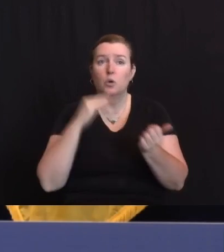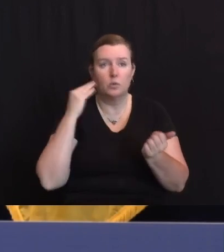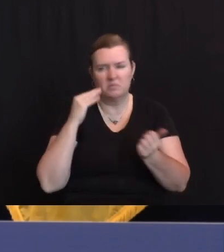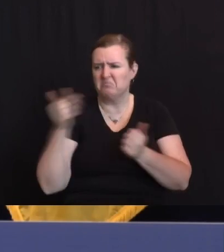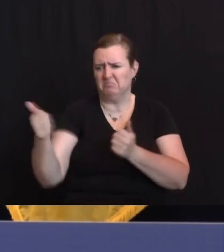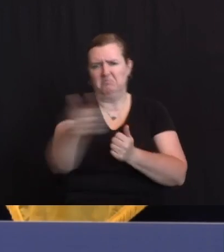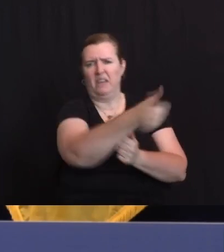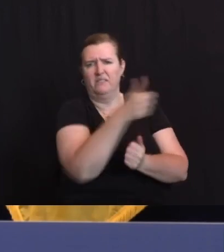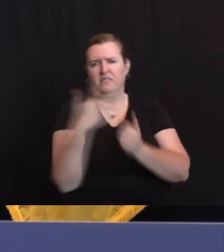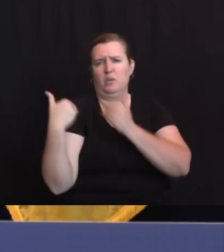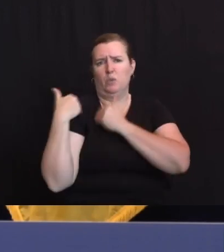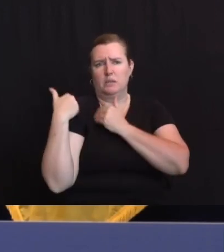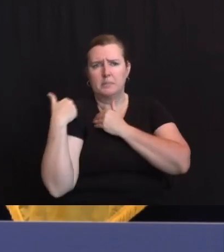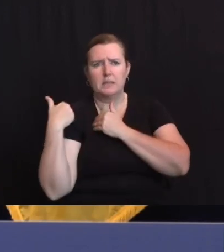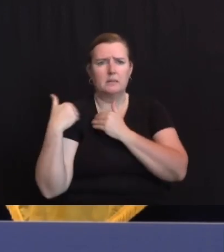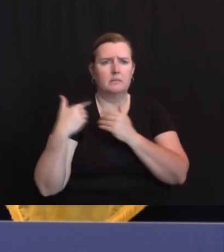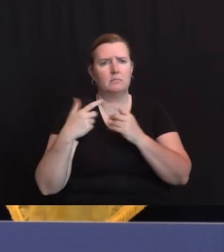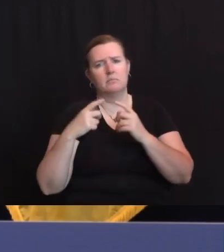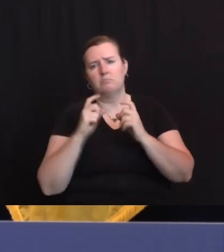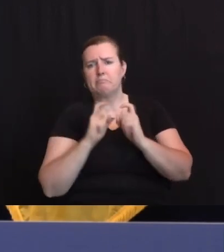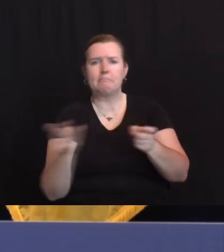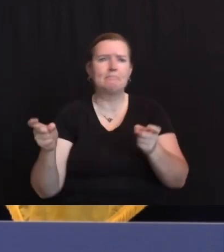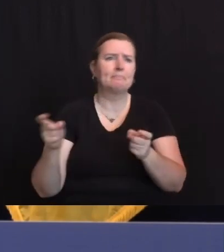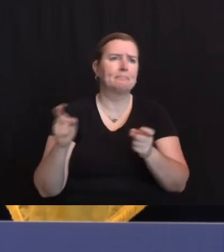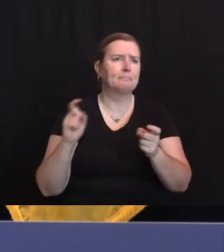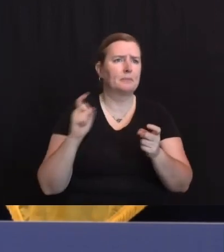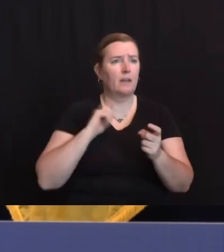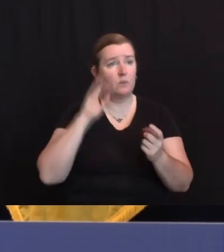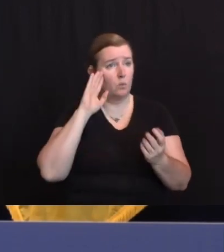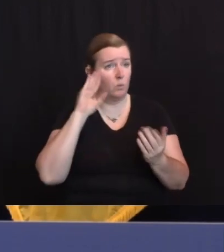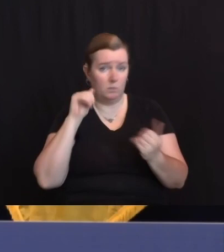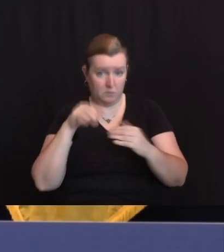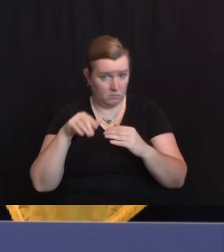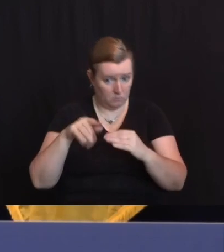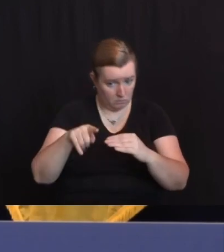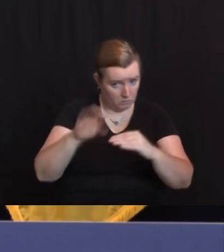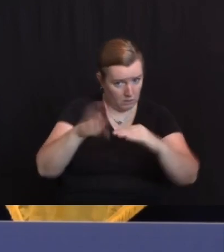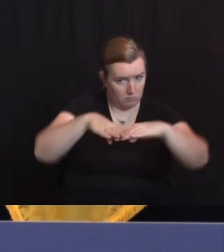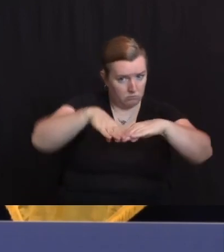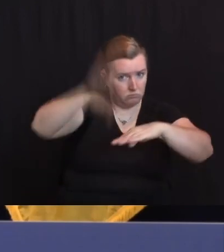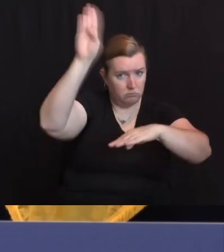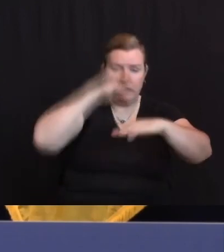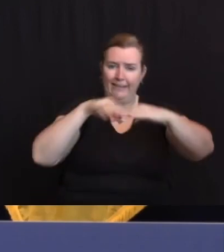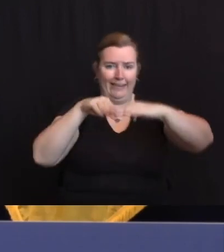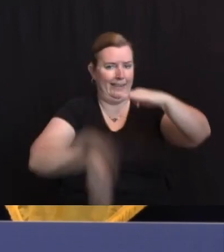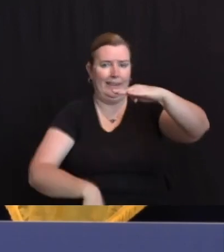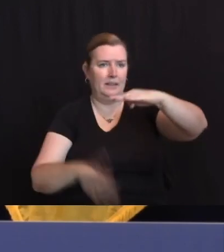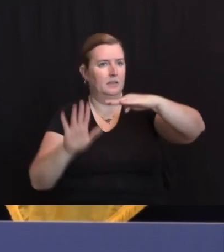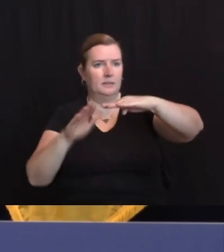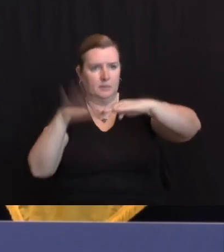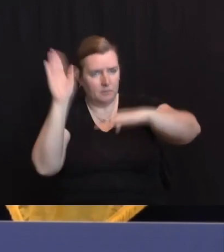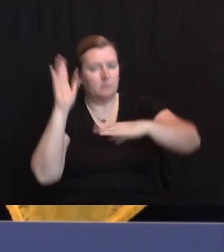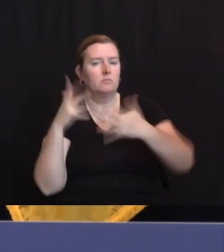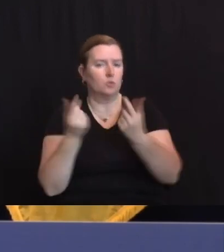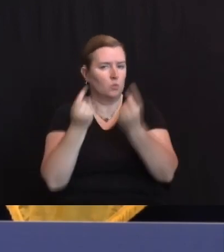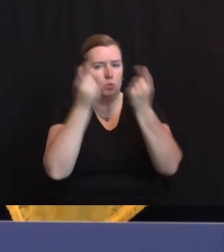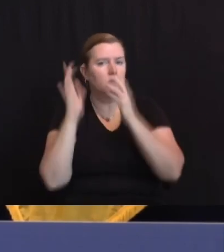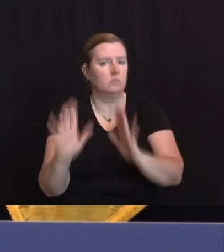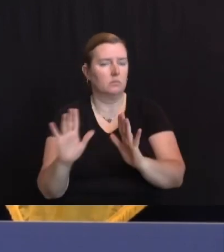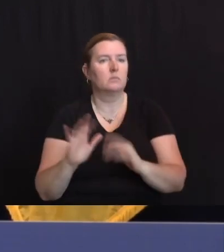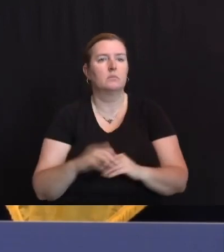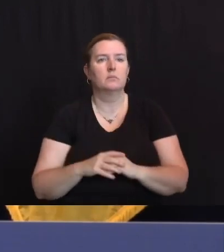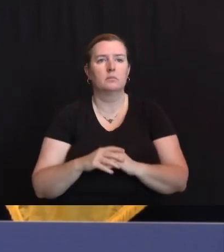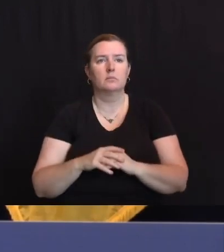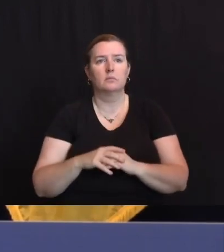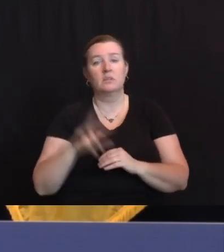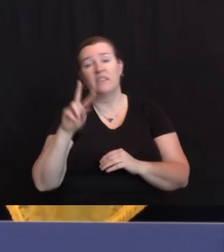a baseline, and then we need execution on top of that. I have nothing else to add on the veterans' homes other than